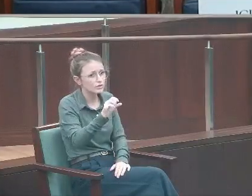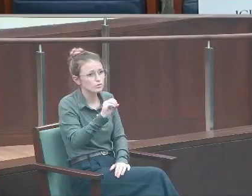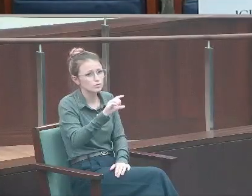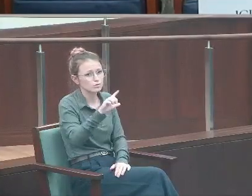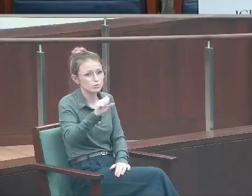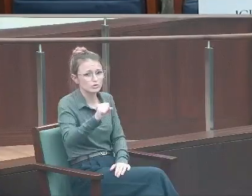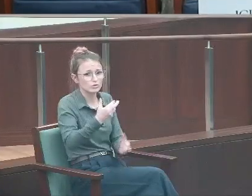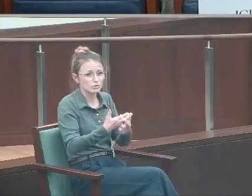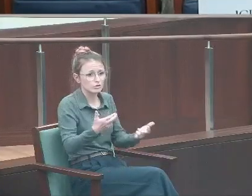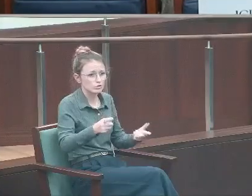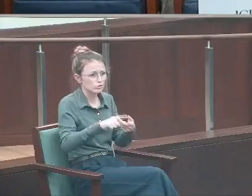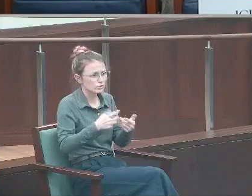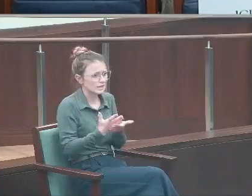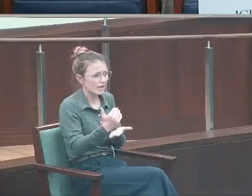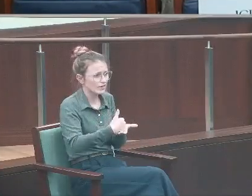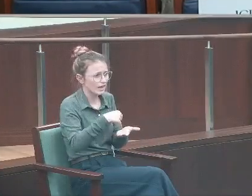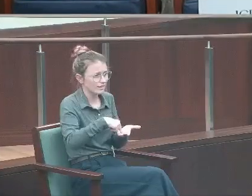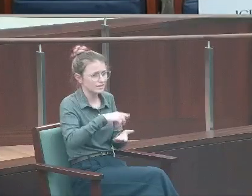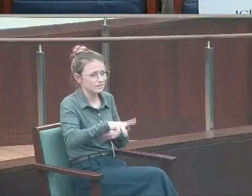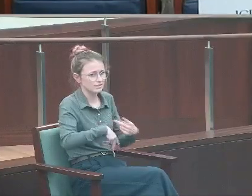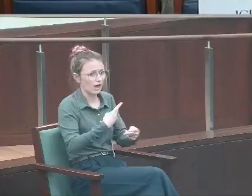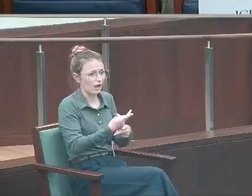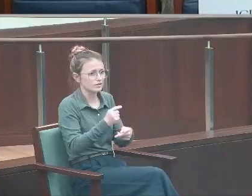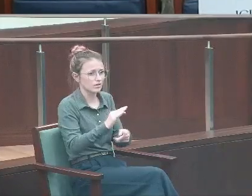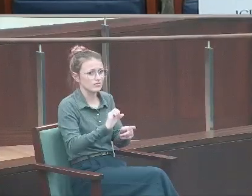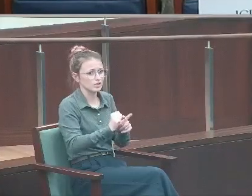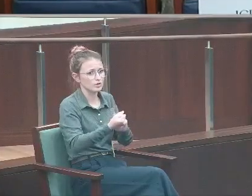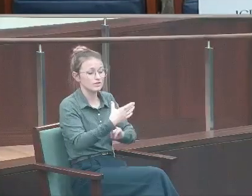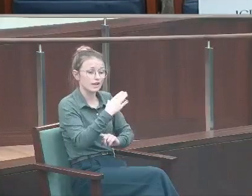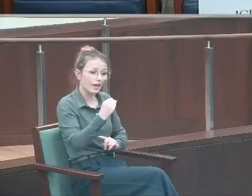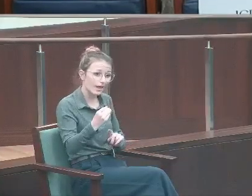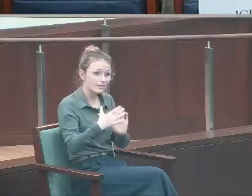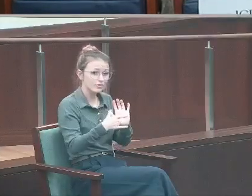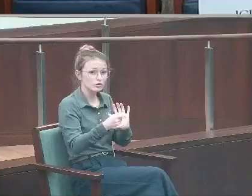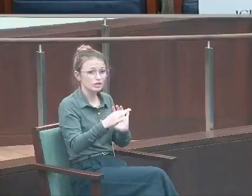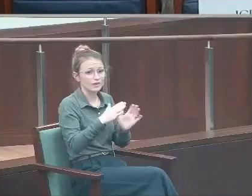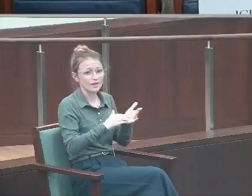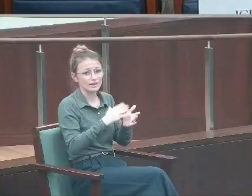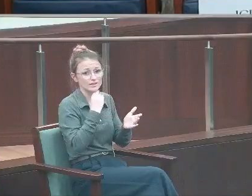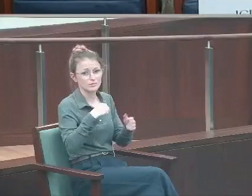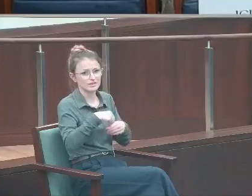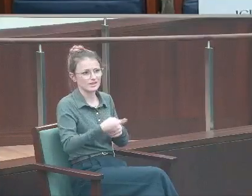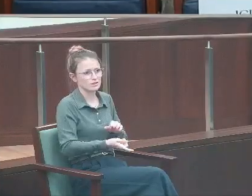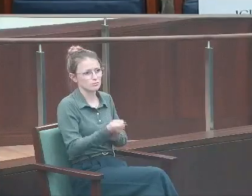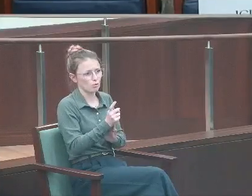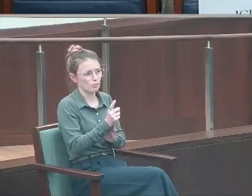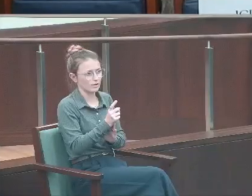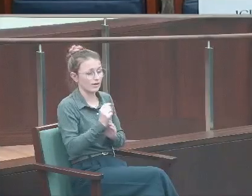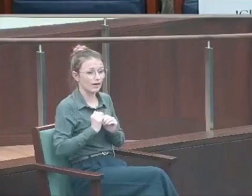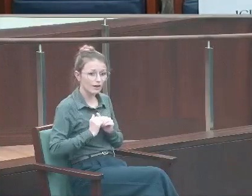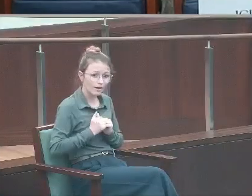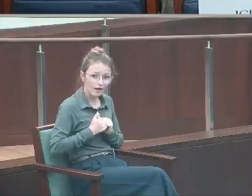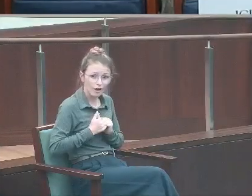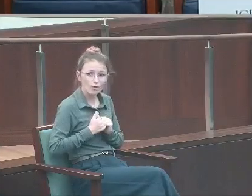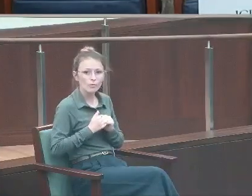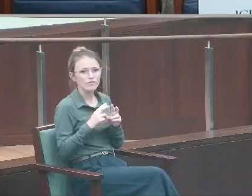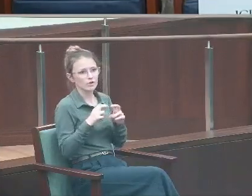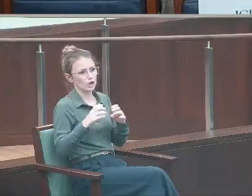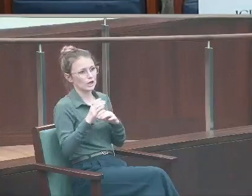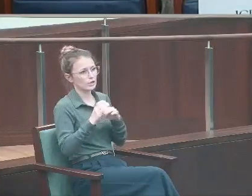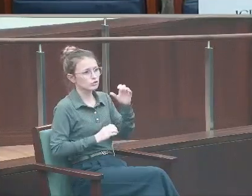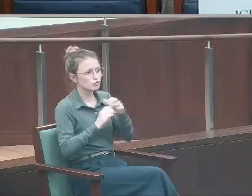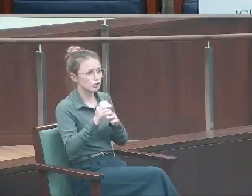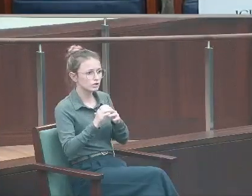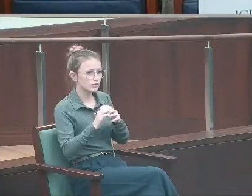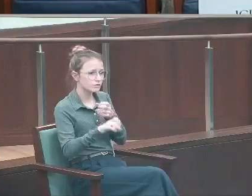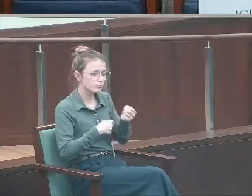questions, including the exploitation of anti-Semitism in this moment, in a way that is constructive and nuanced